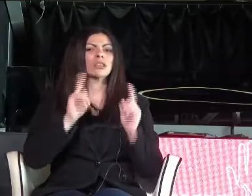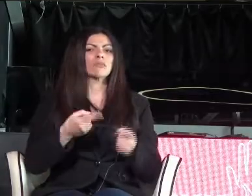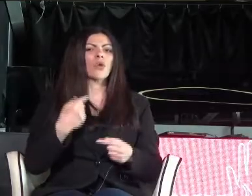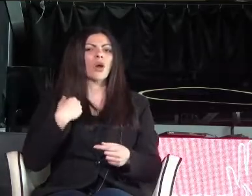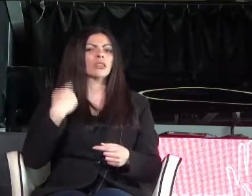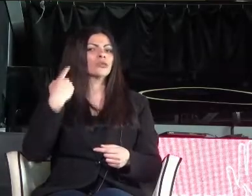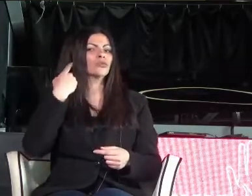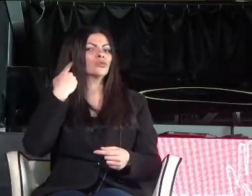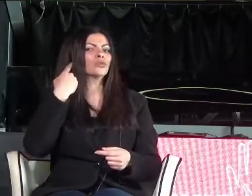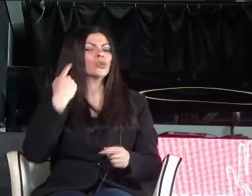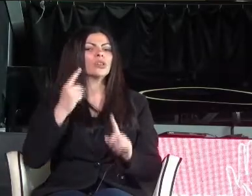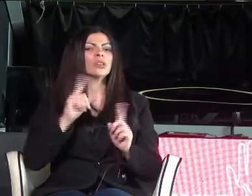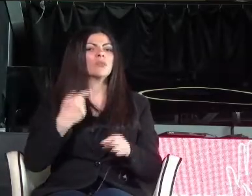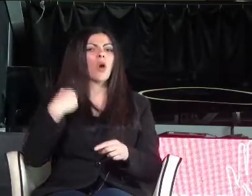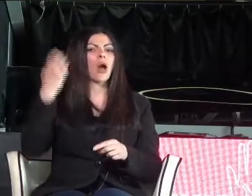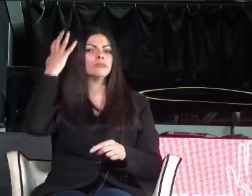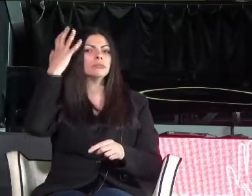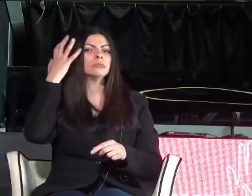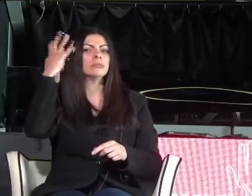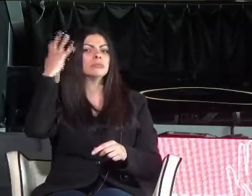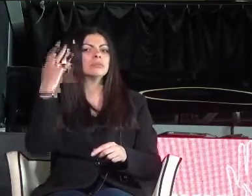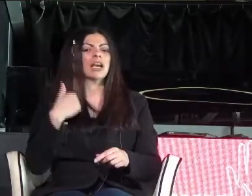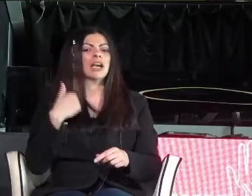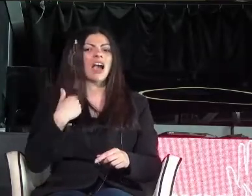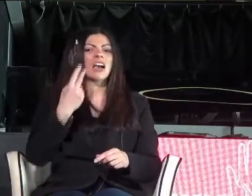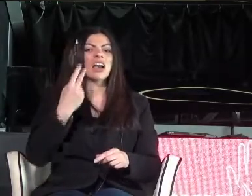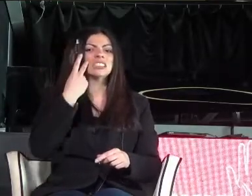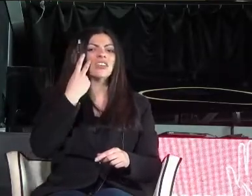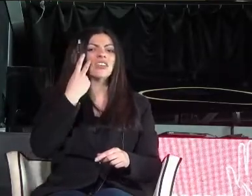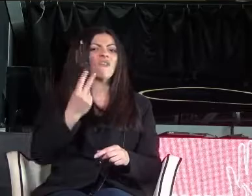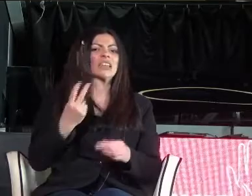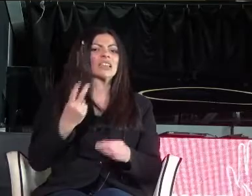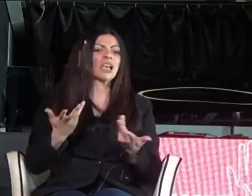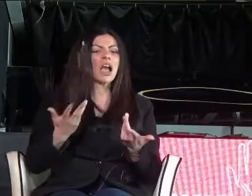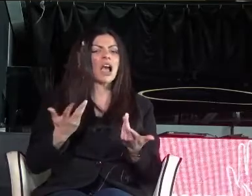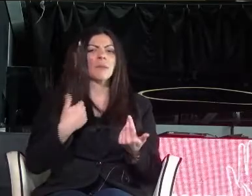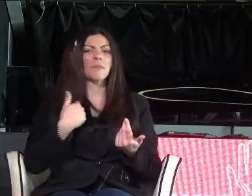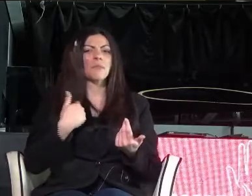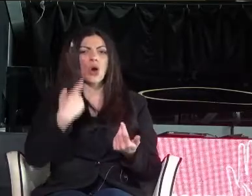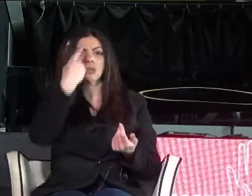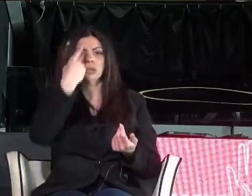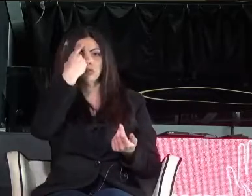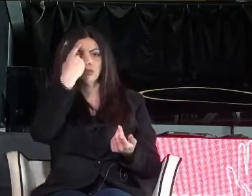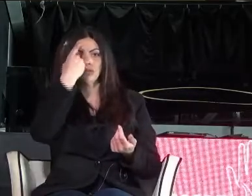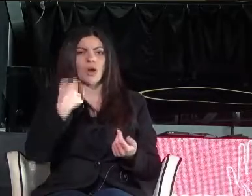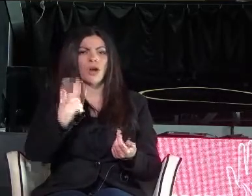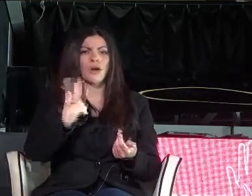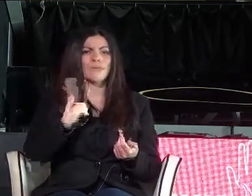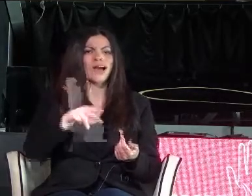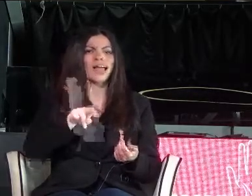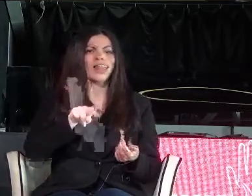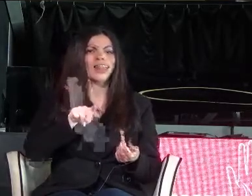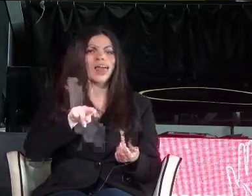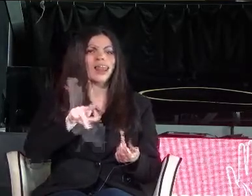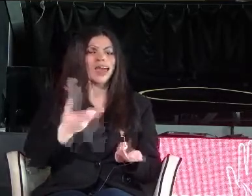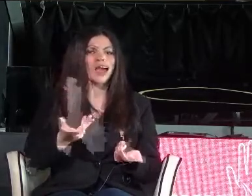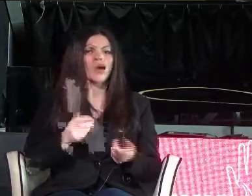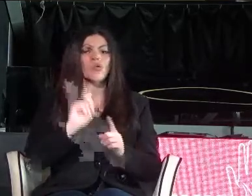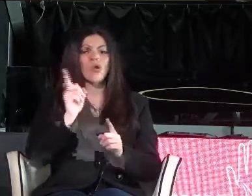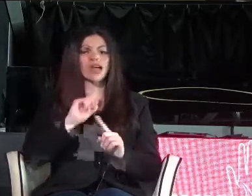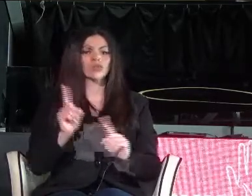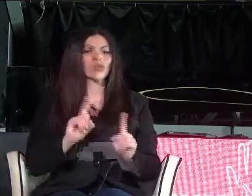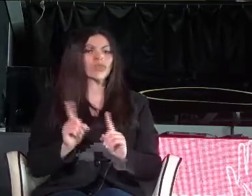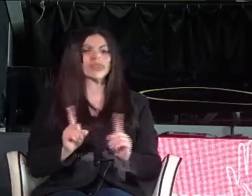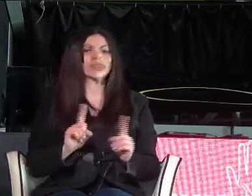I saw a pattern. A pattern that runs in the family, a pattern of not belonging. And sometimes you find yourself in a loop of